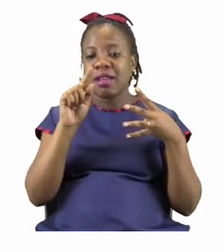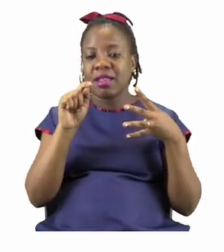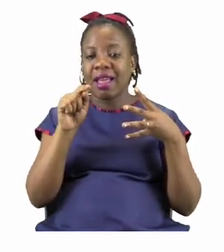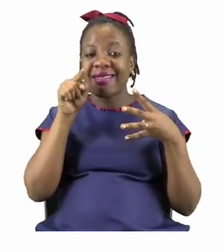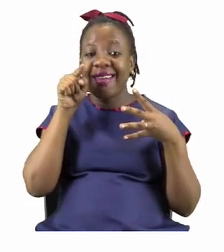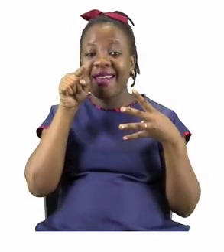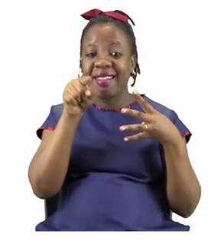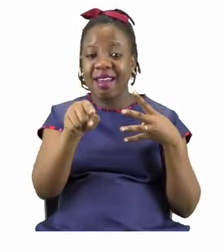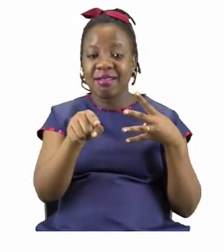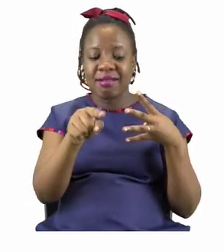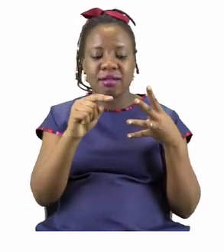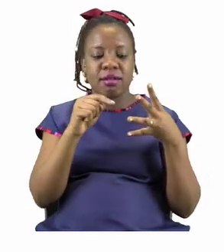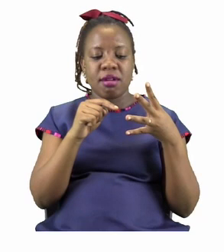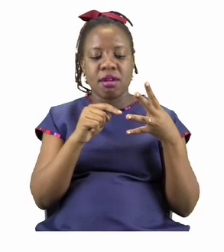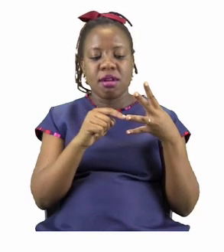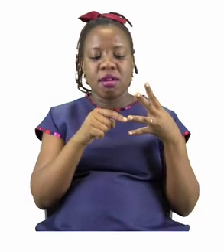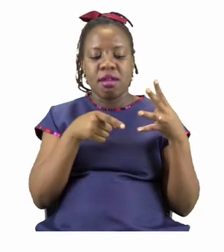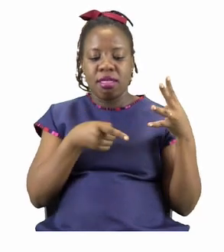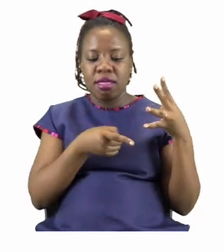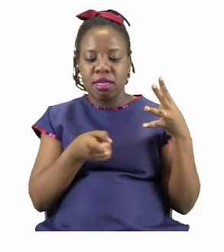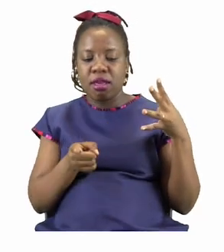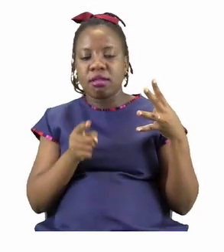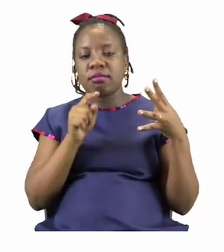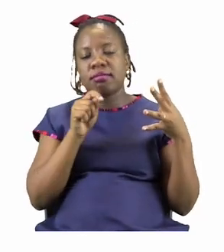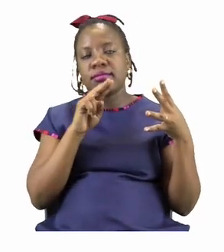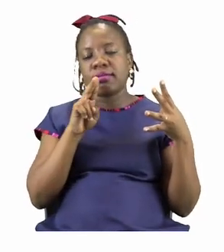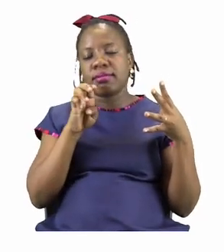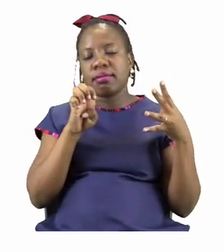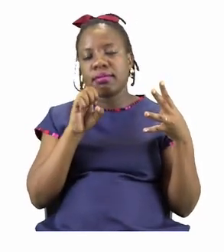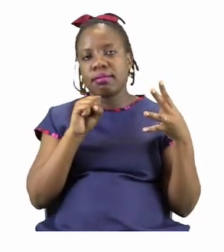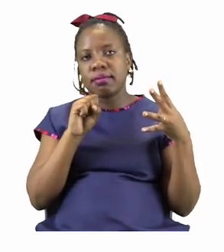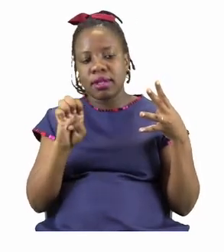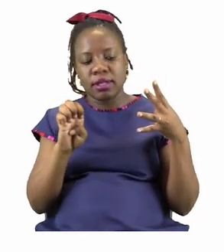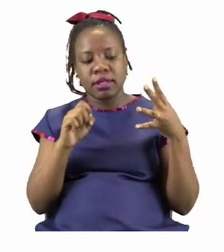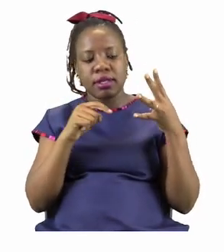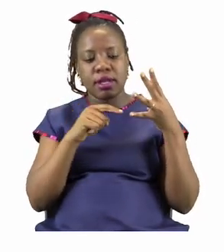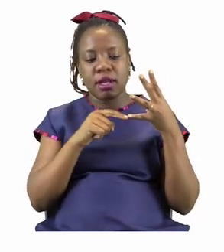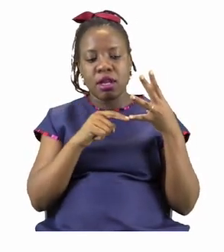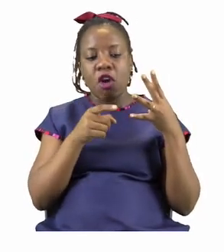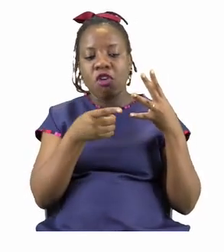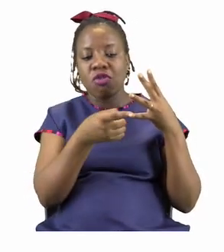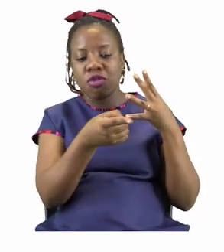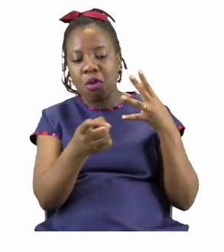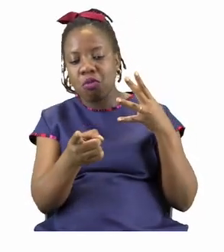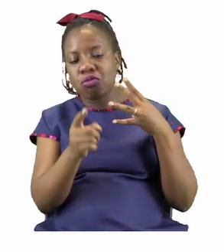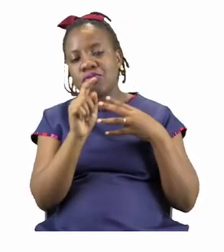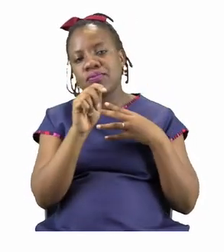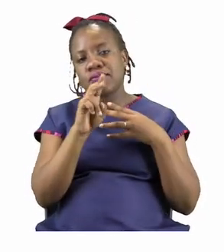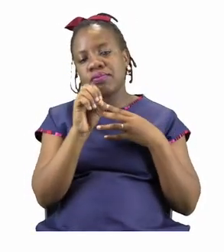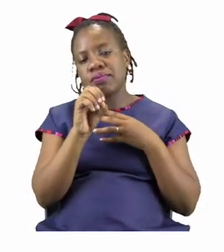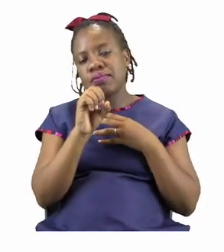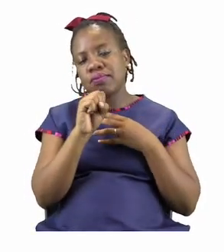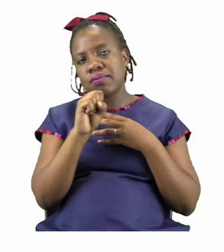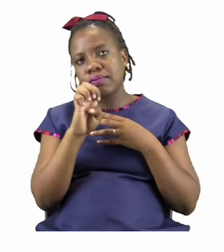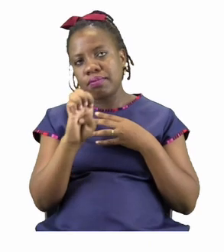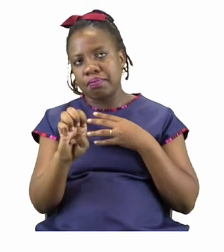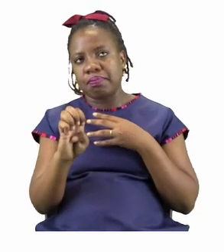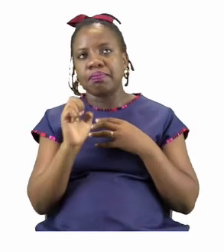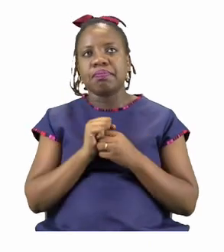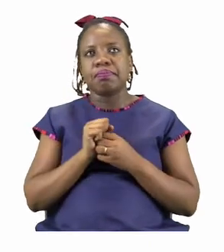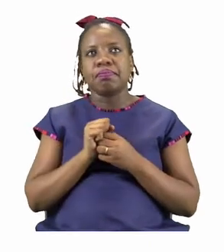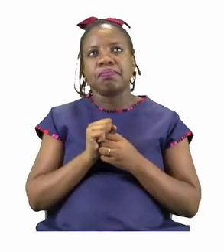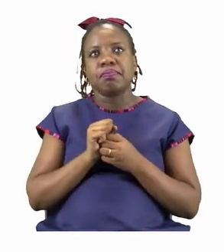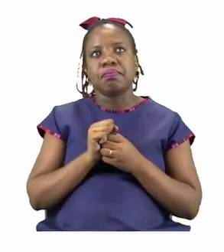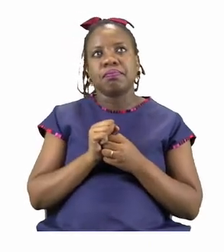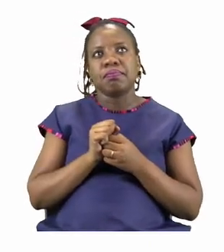the correct demonstrative pronoun to complete the sentence. Now let's quickly look at the example before